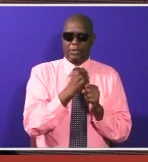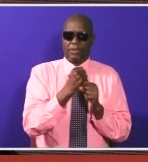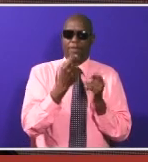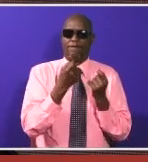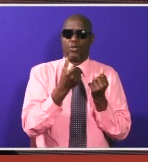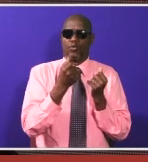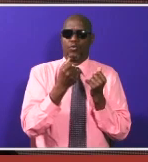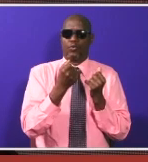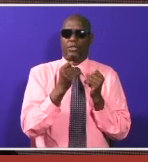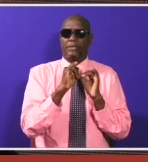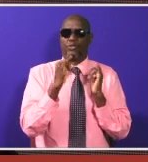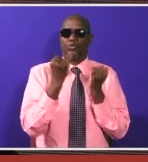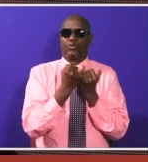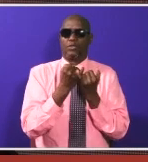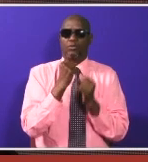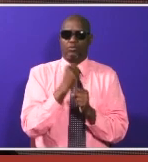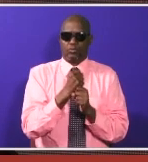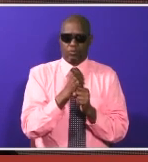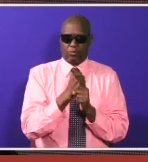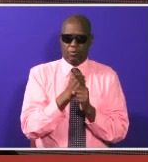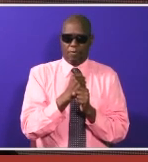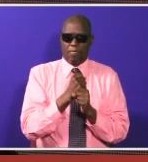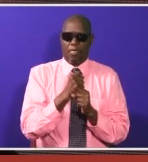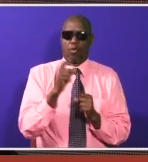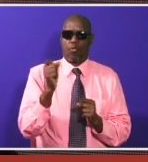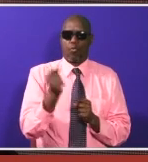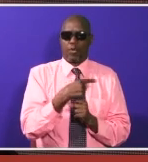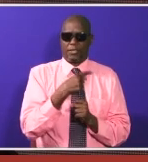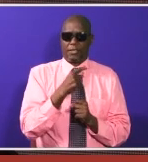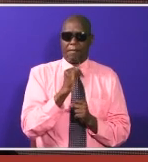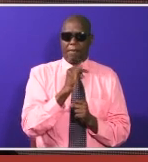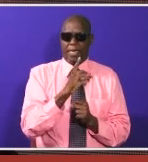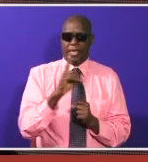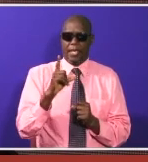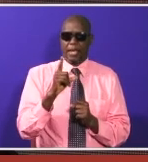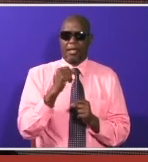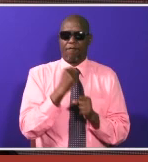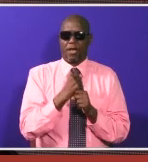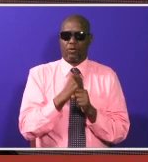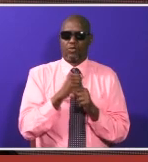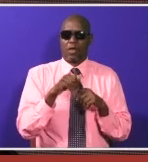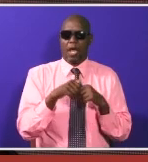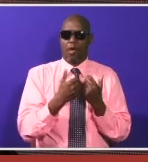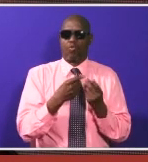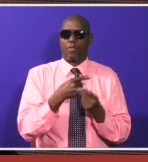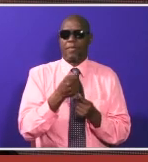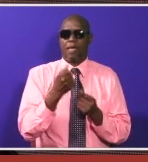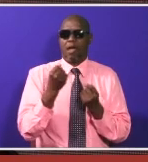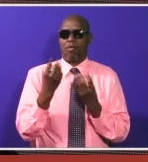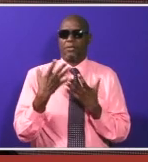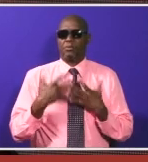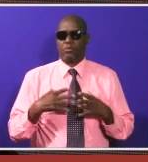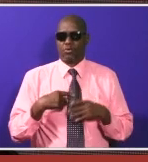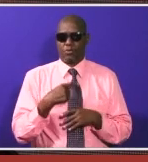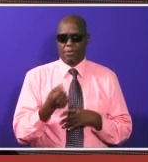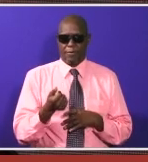employ, because wage bill is a function of how much we pay and how many people we pay. Yeah.